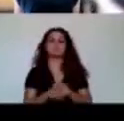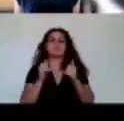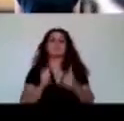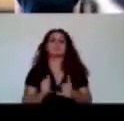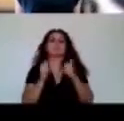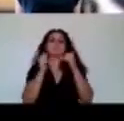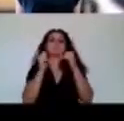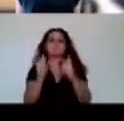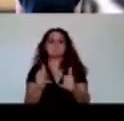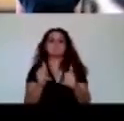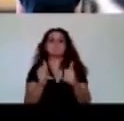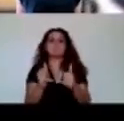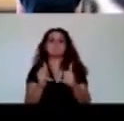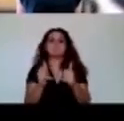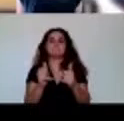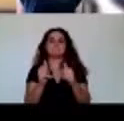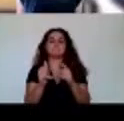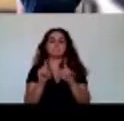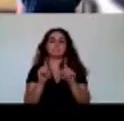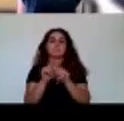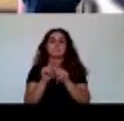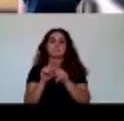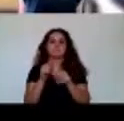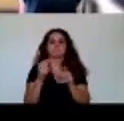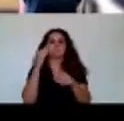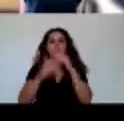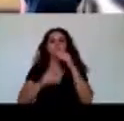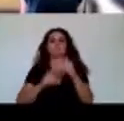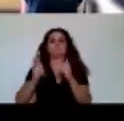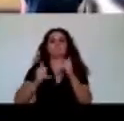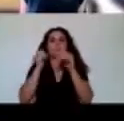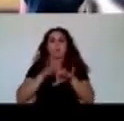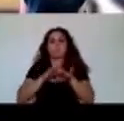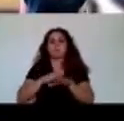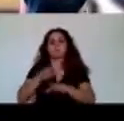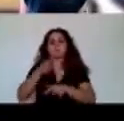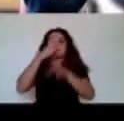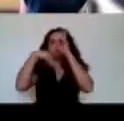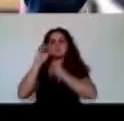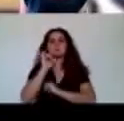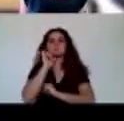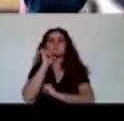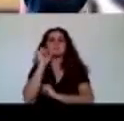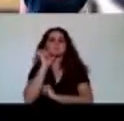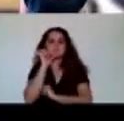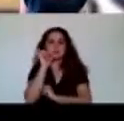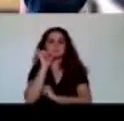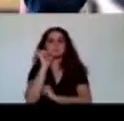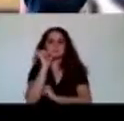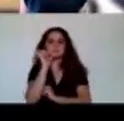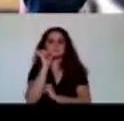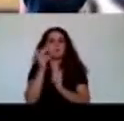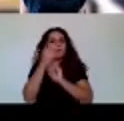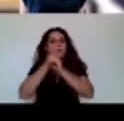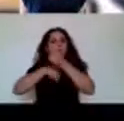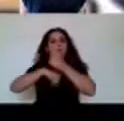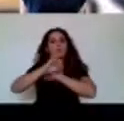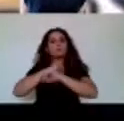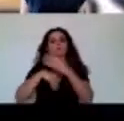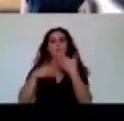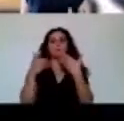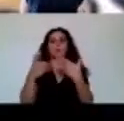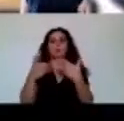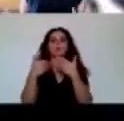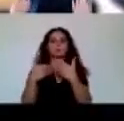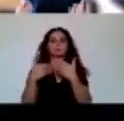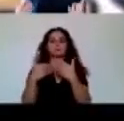Then in the after effect phase, since they haven't learned to update their movements, we now see